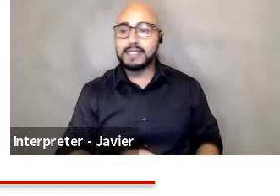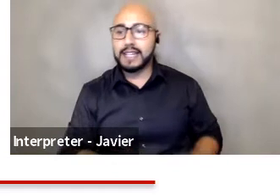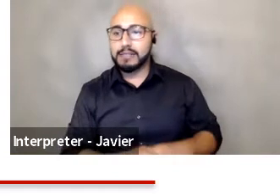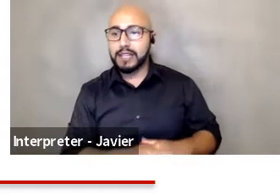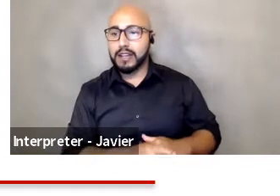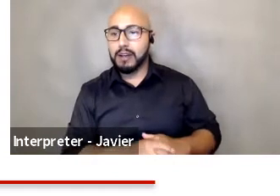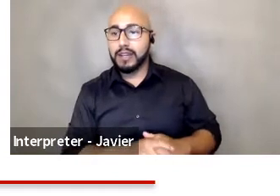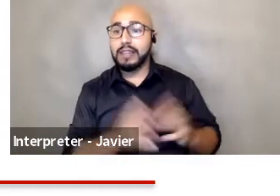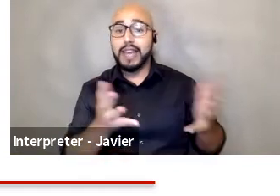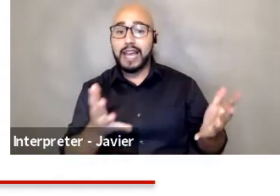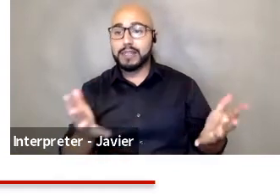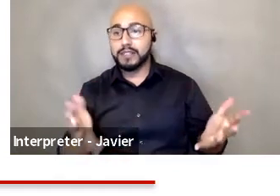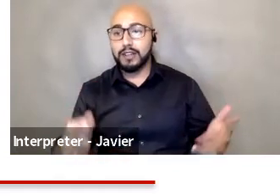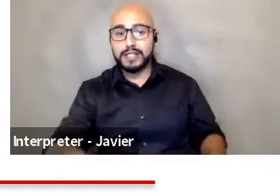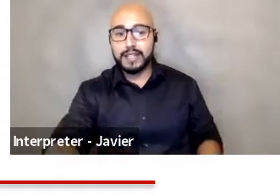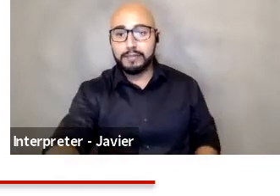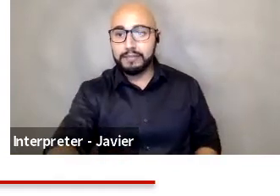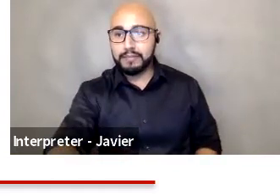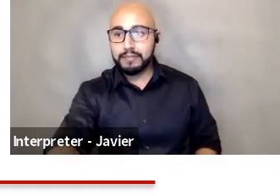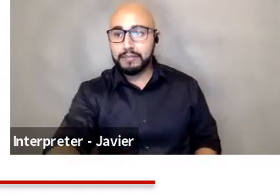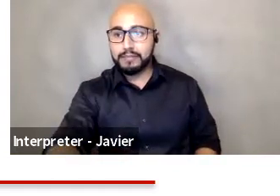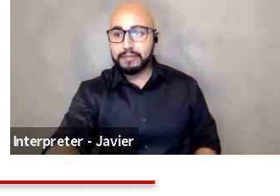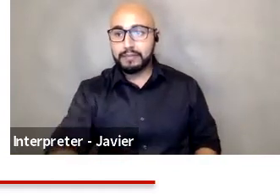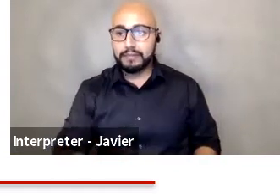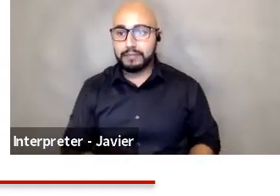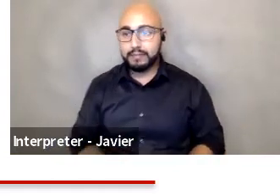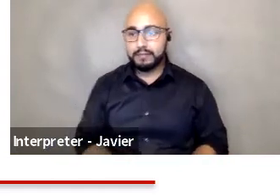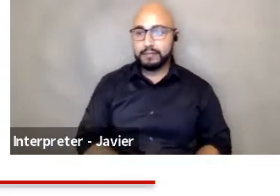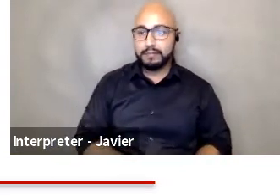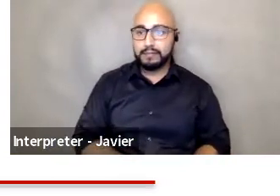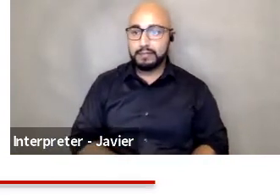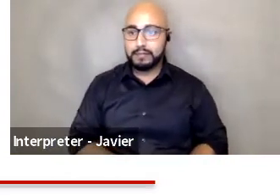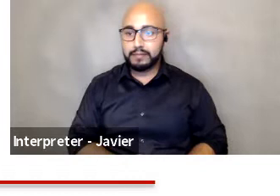And this is Nancy making a comment, and that happens all the time.